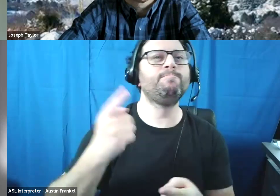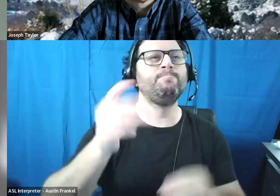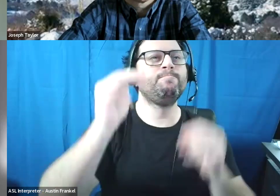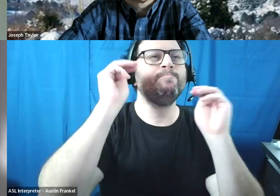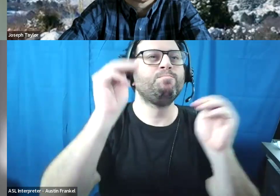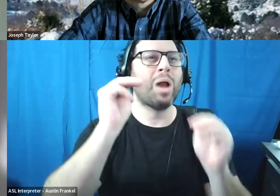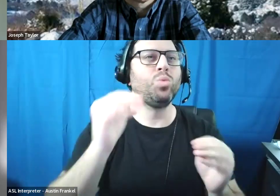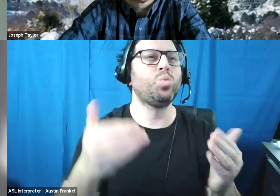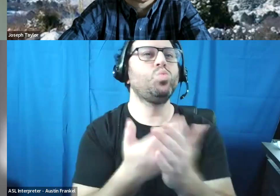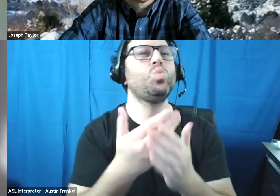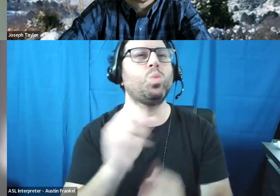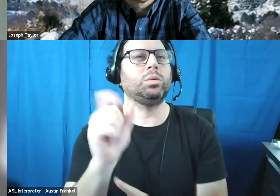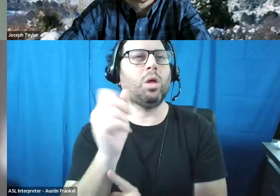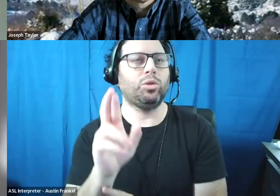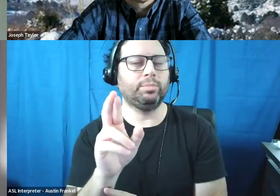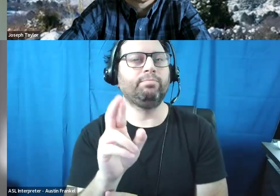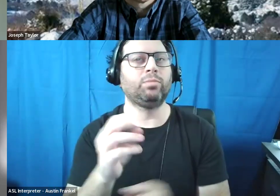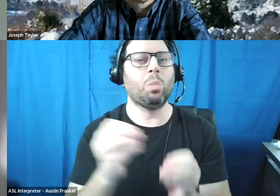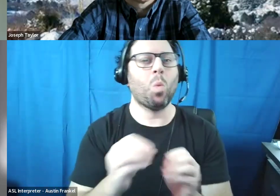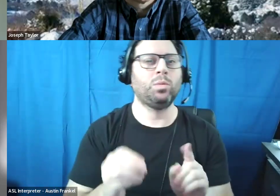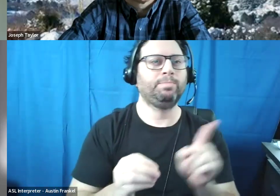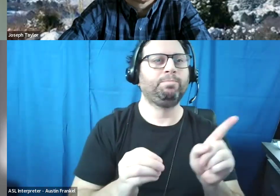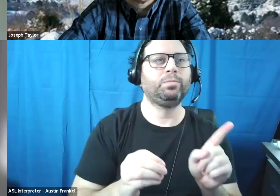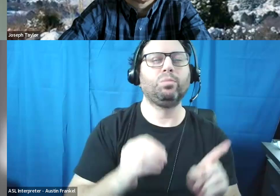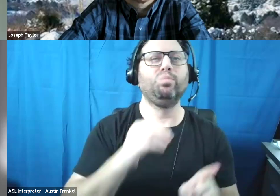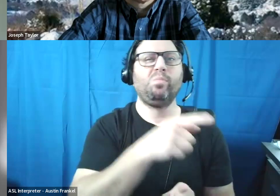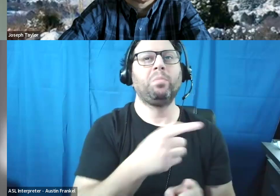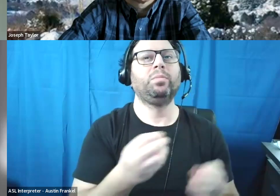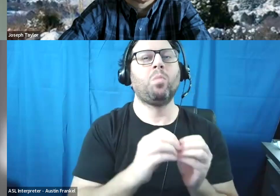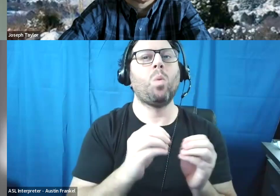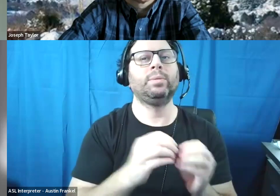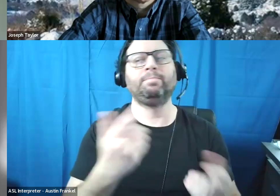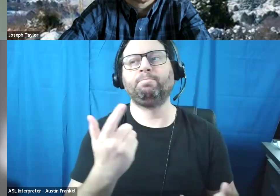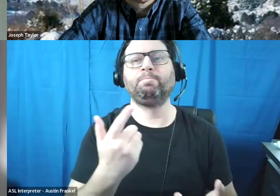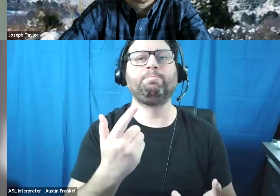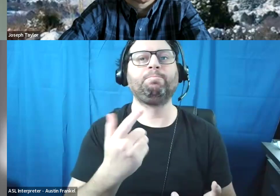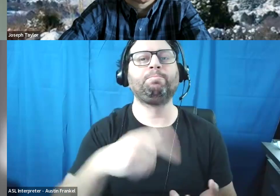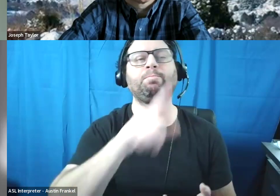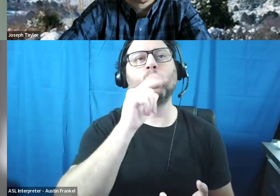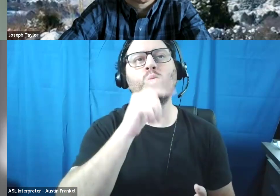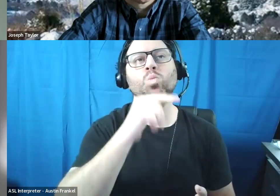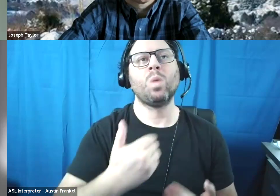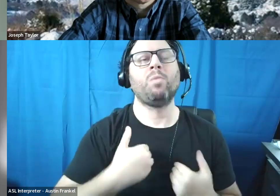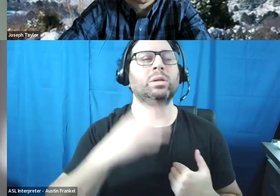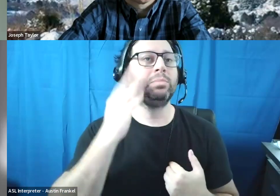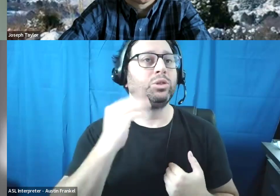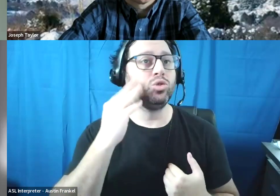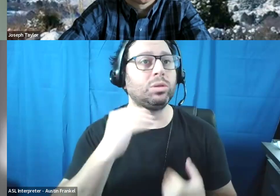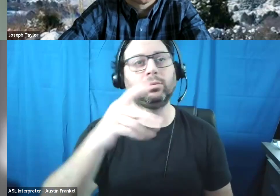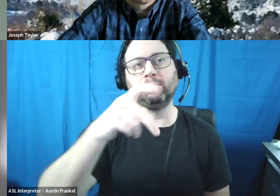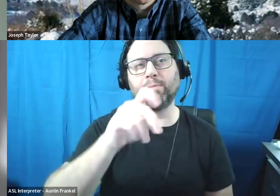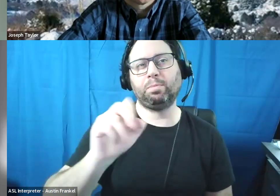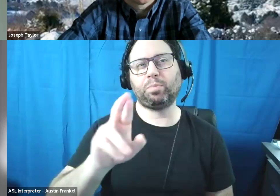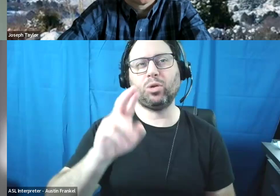mentoring newer scholars. And they, you know, for those who have experienced peer